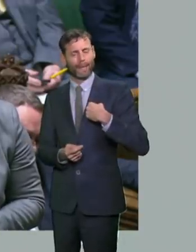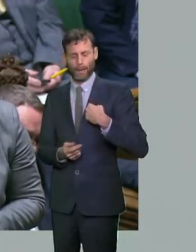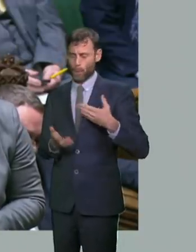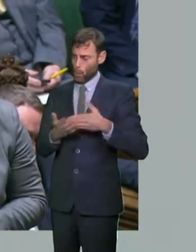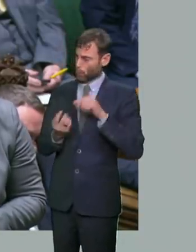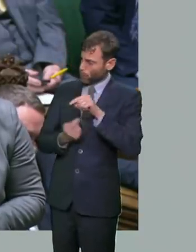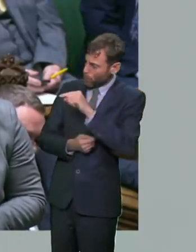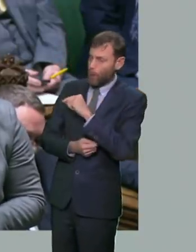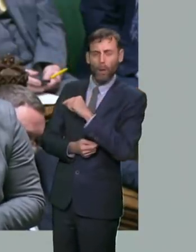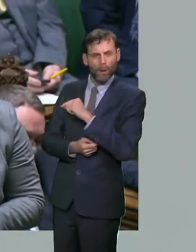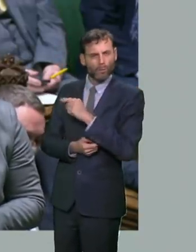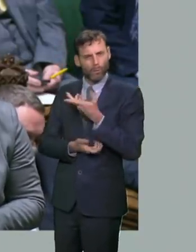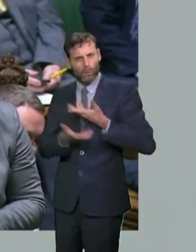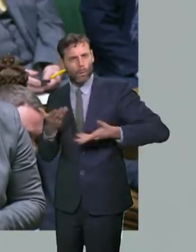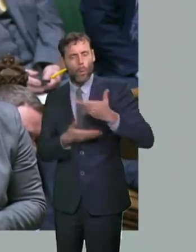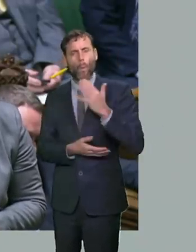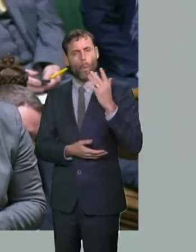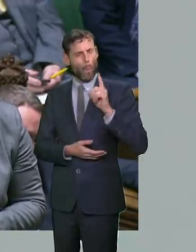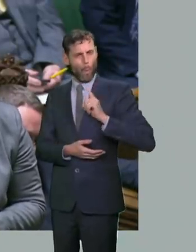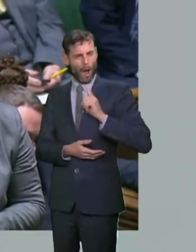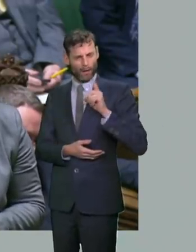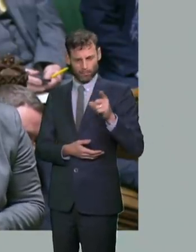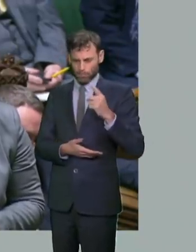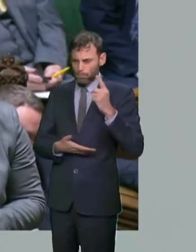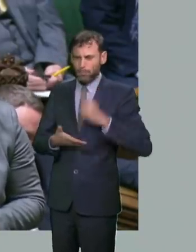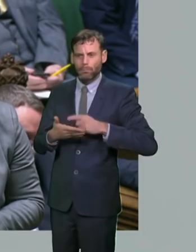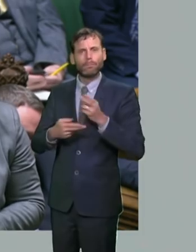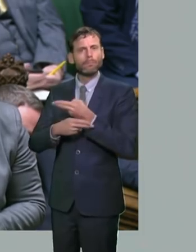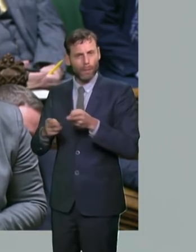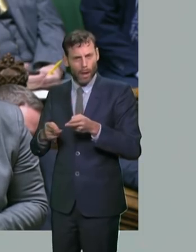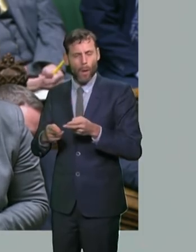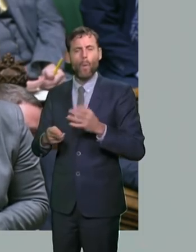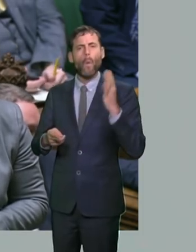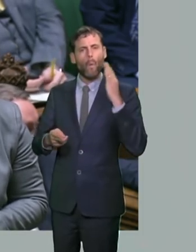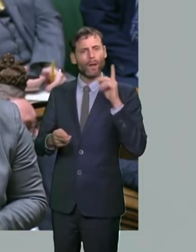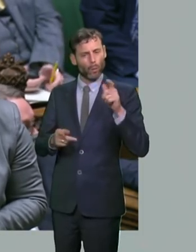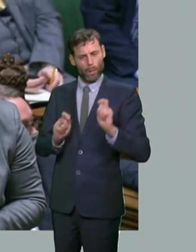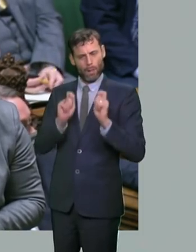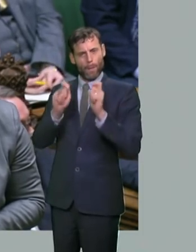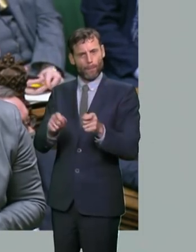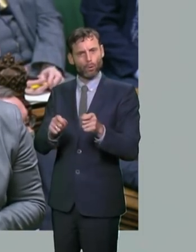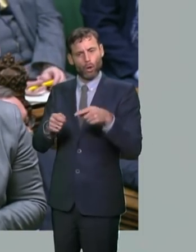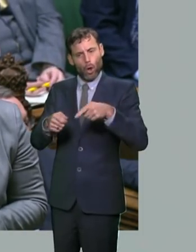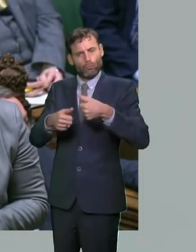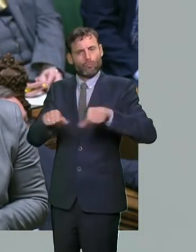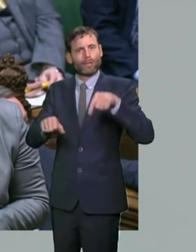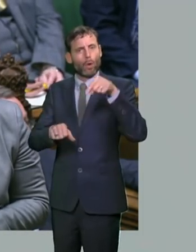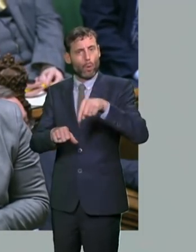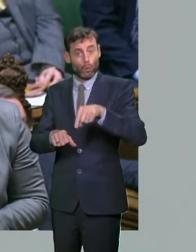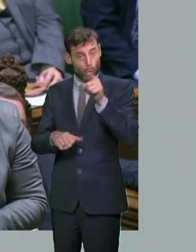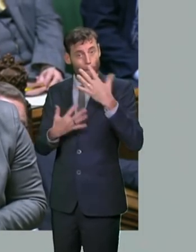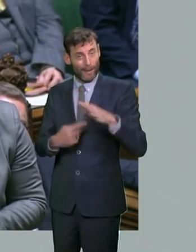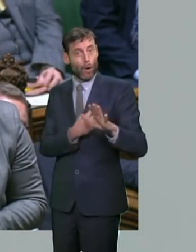from Valneva? And will he tell me whether his government has tabled any proposals to reach an amicable resolution which was promised at the dispatch